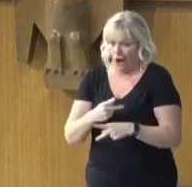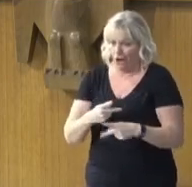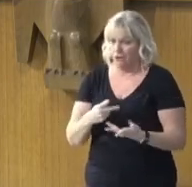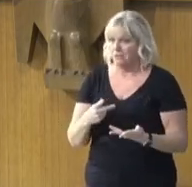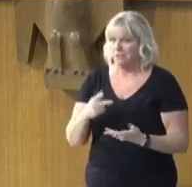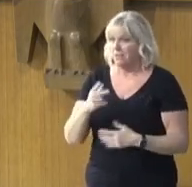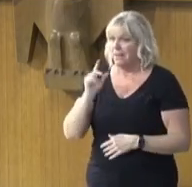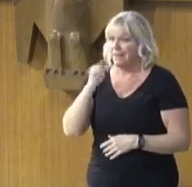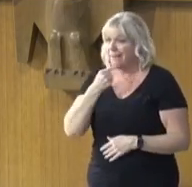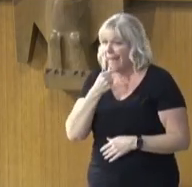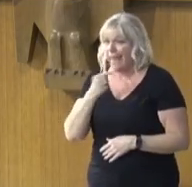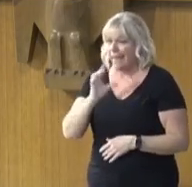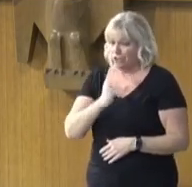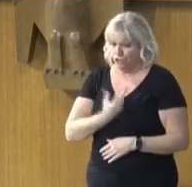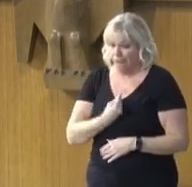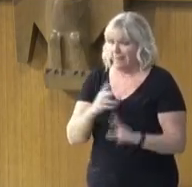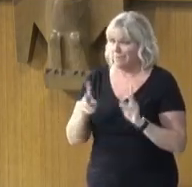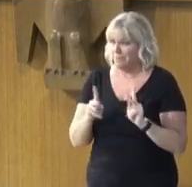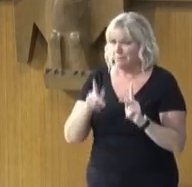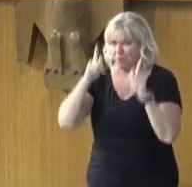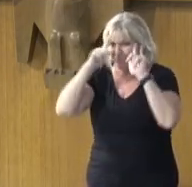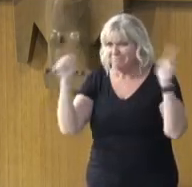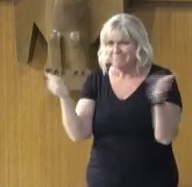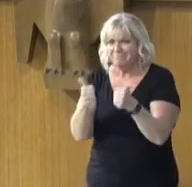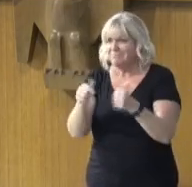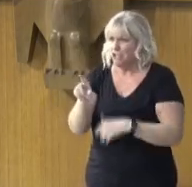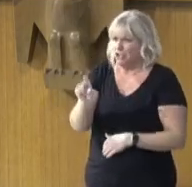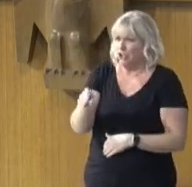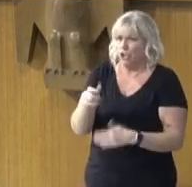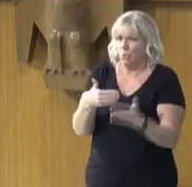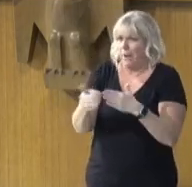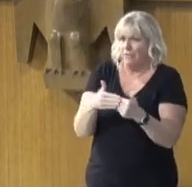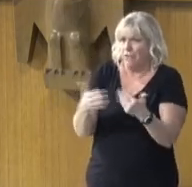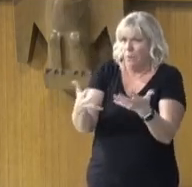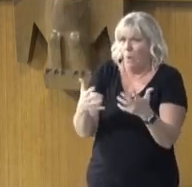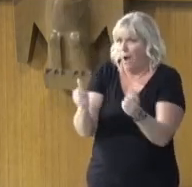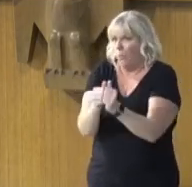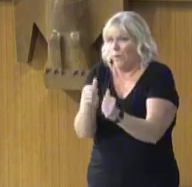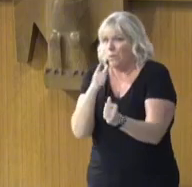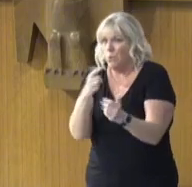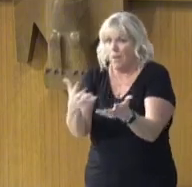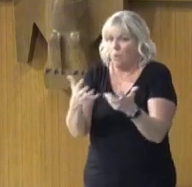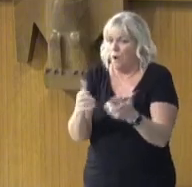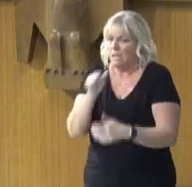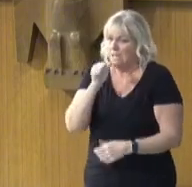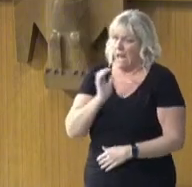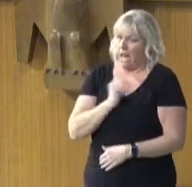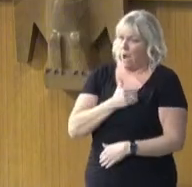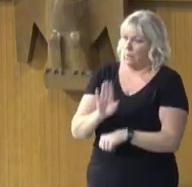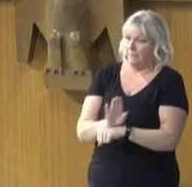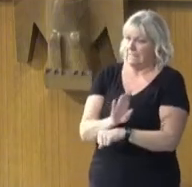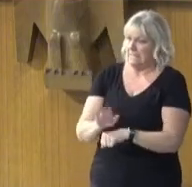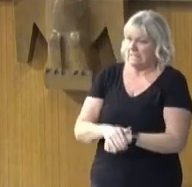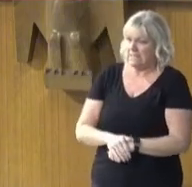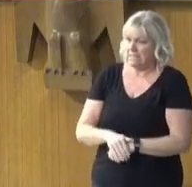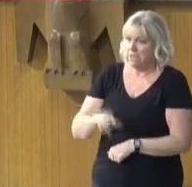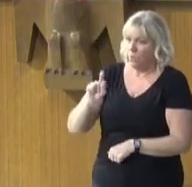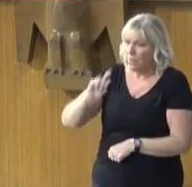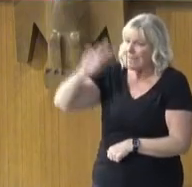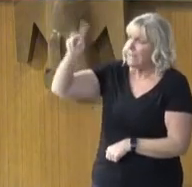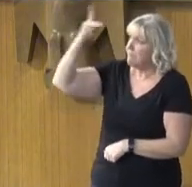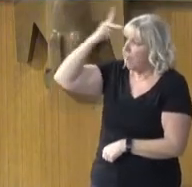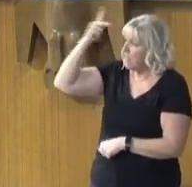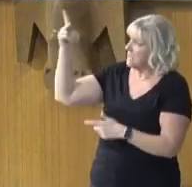they want, with whomever they want, whenever they want to. And that is none of our business. We need politics to loosen the